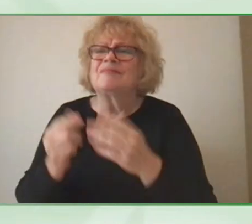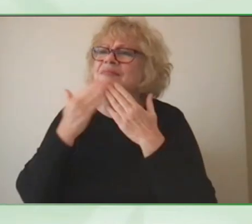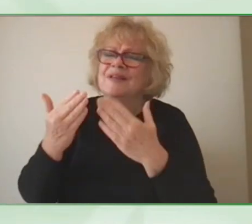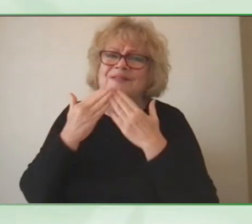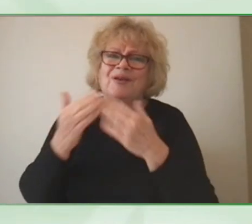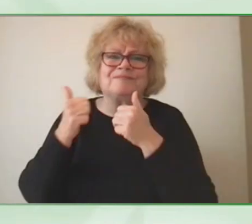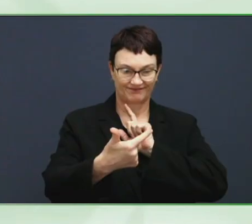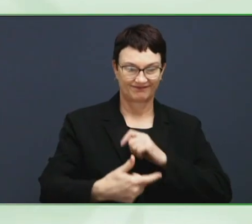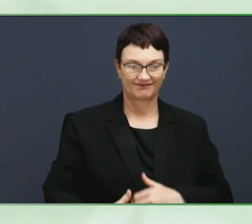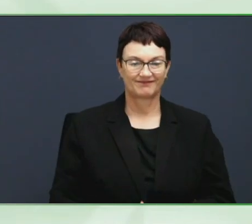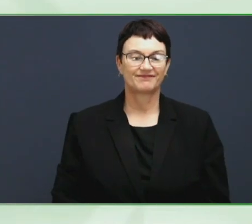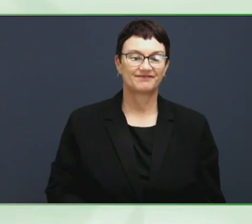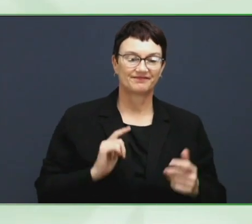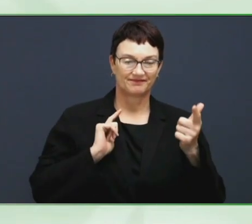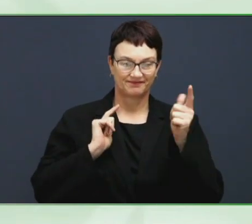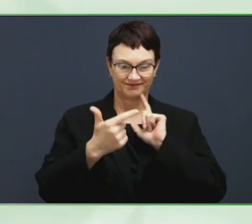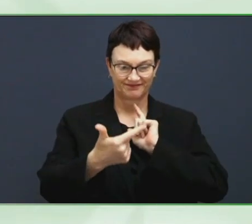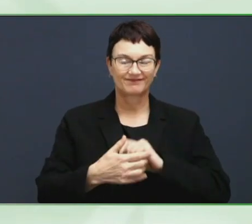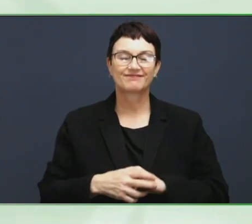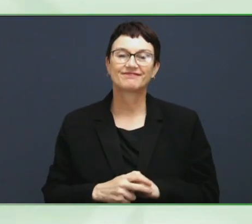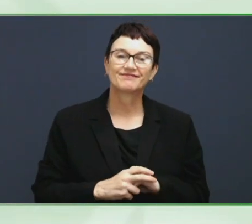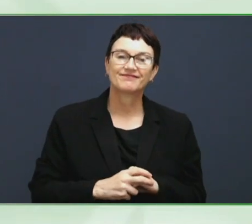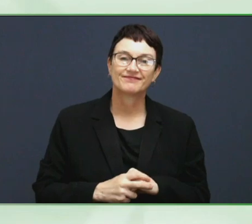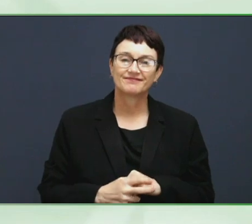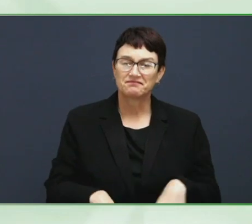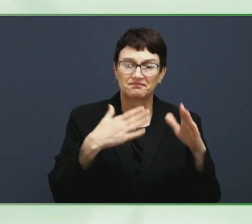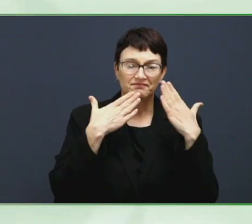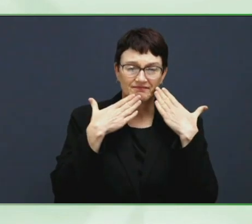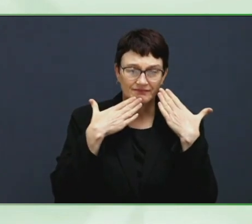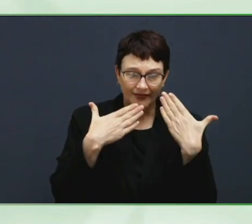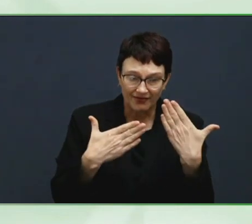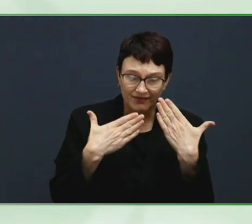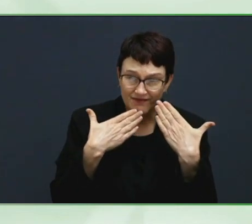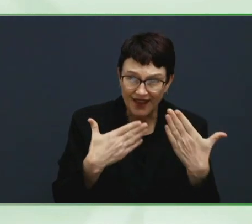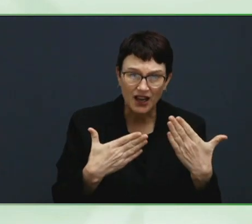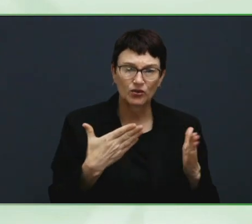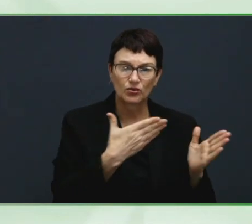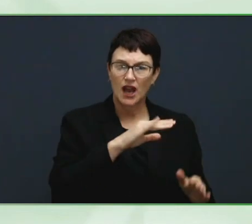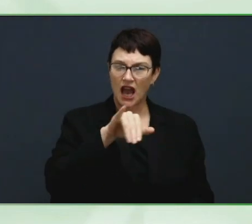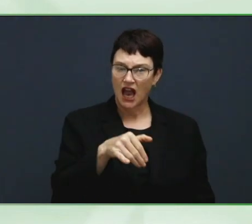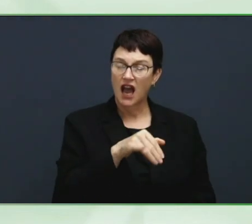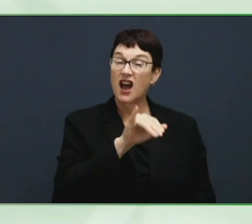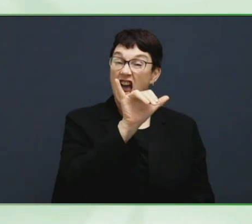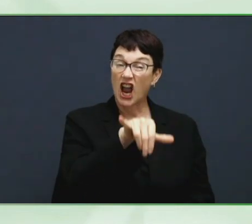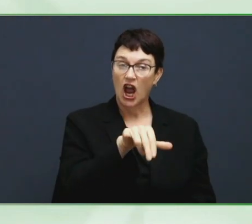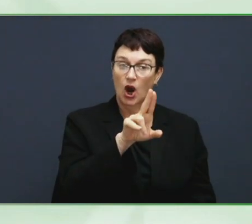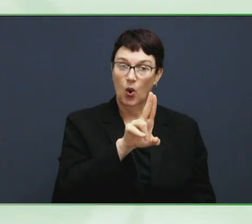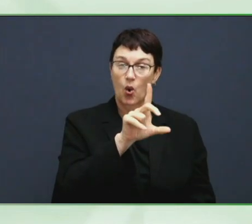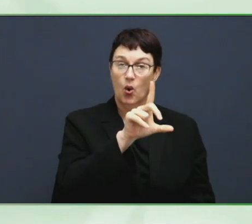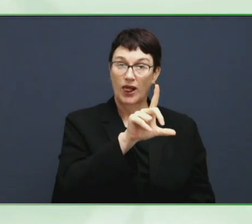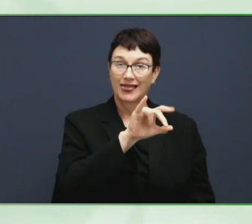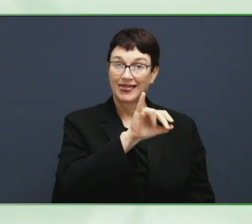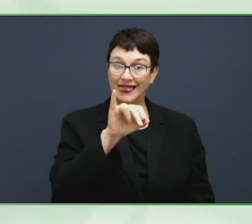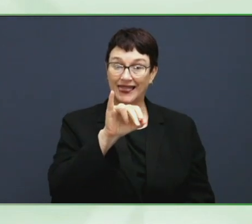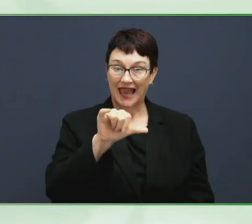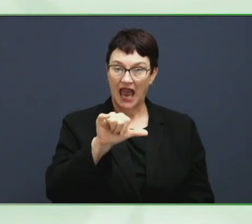opportunity to watch you all in that process of building your capacity, and